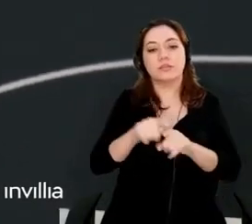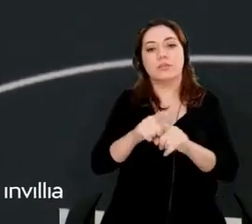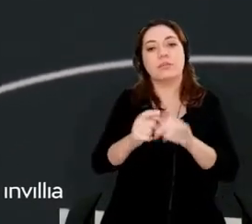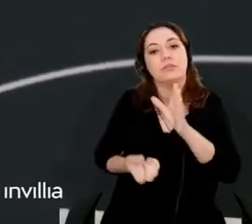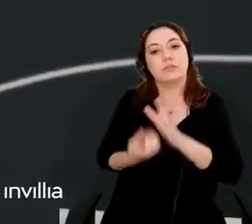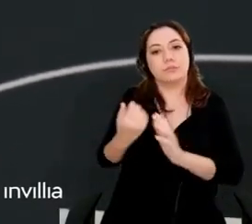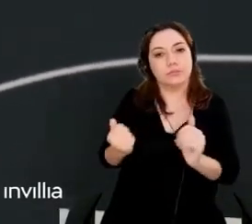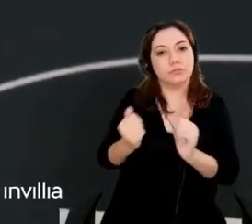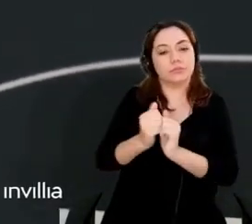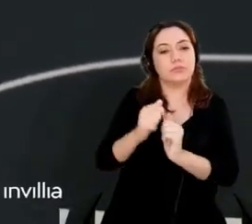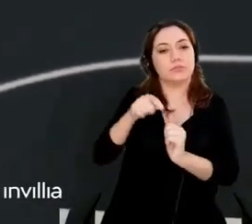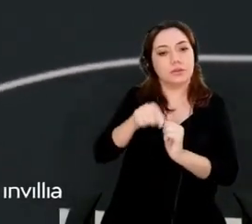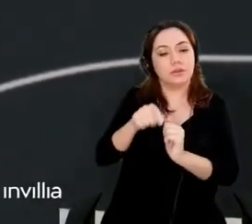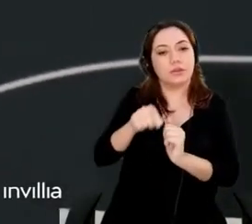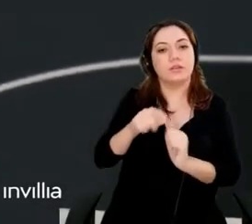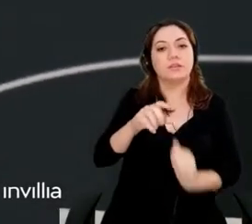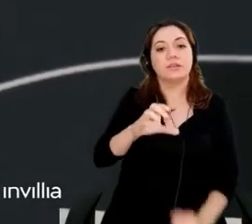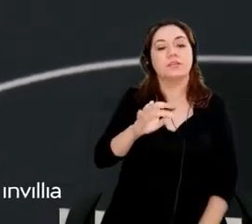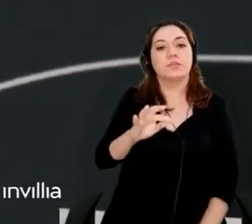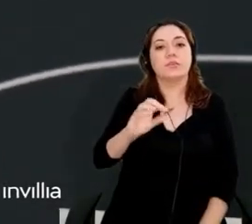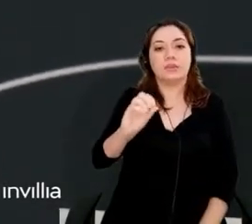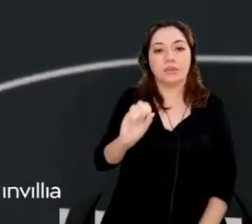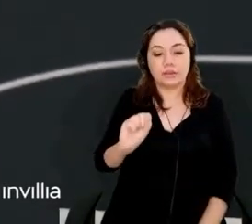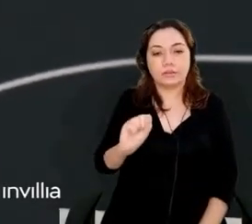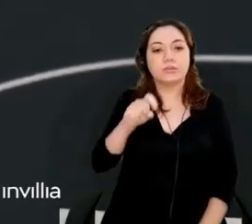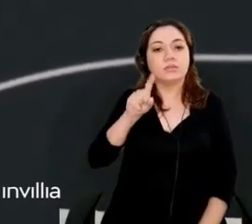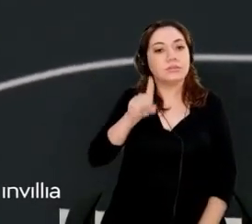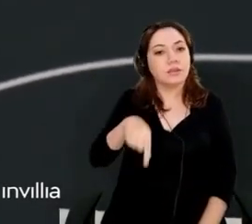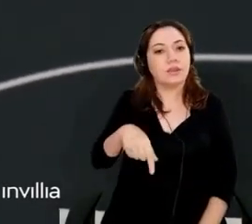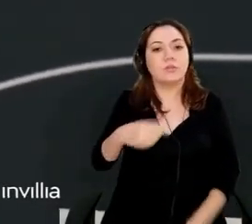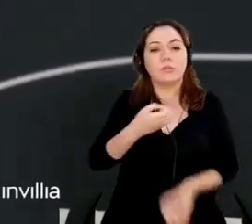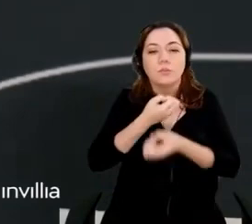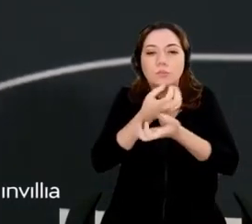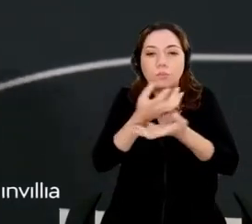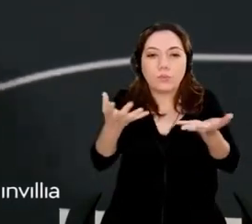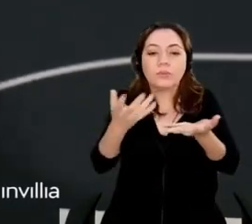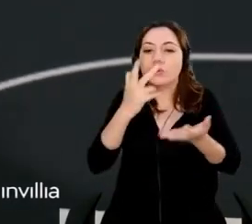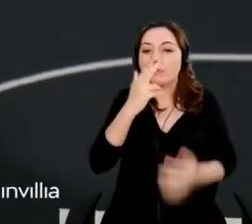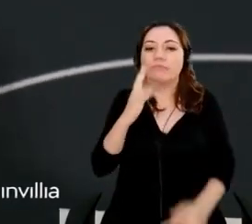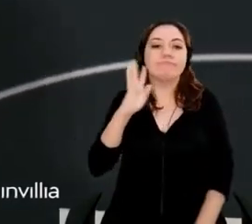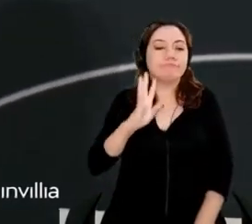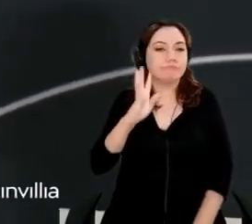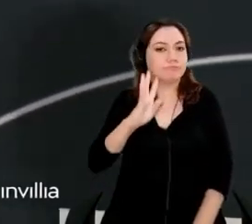sharing a lot of very exciting and cool stuff with us. So Alexander, please join us.